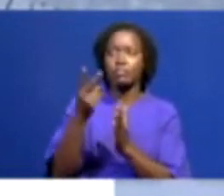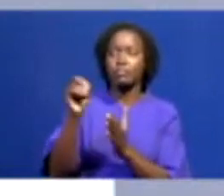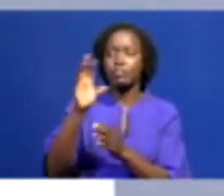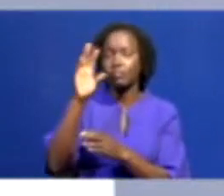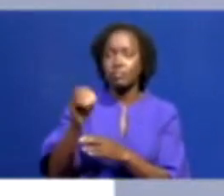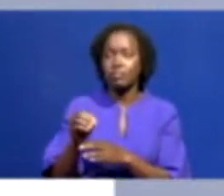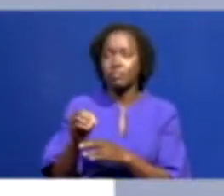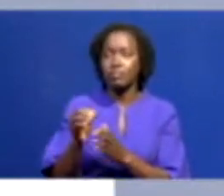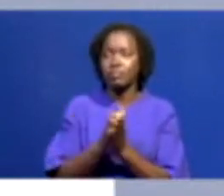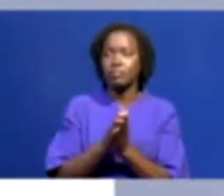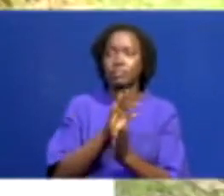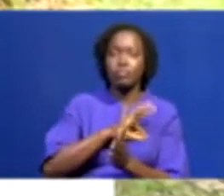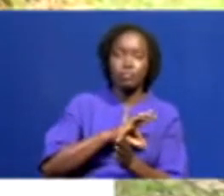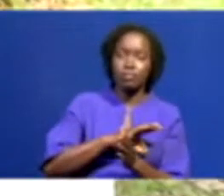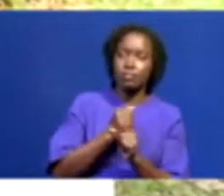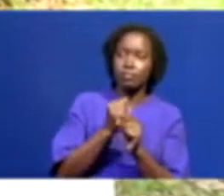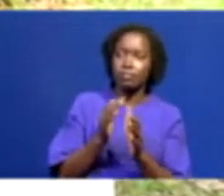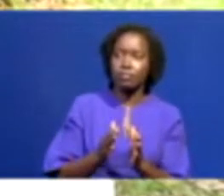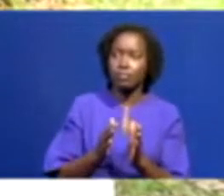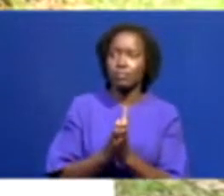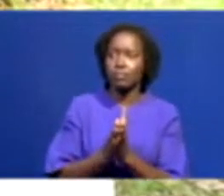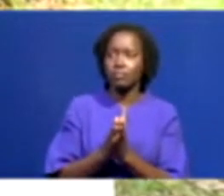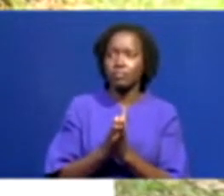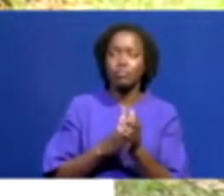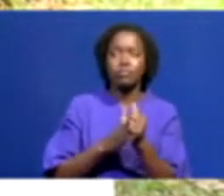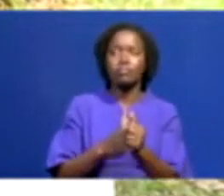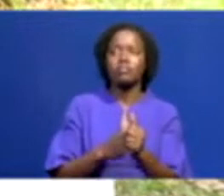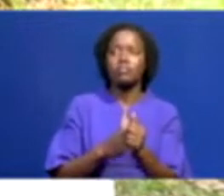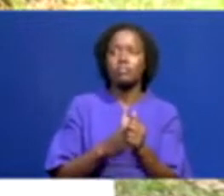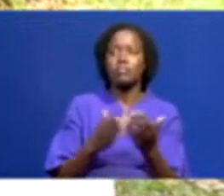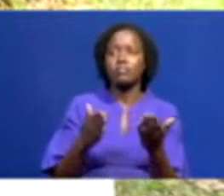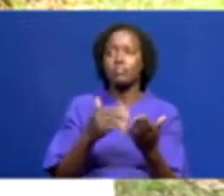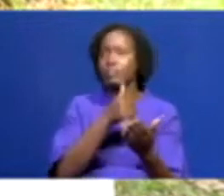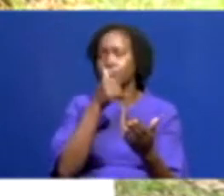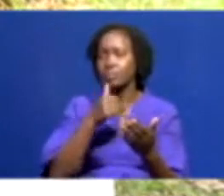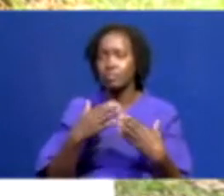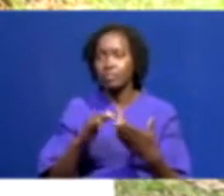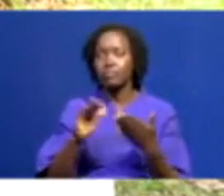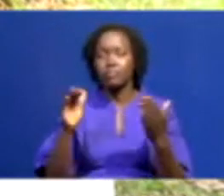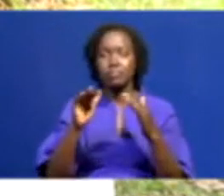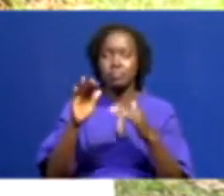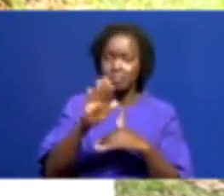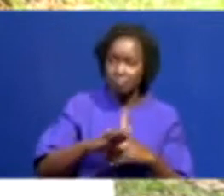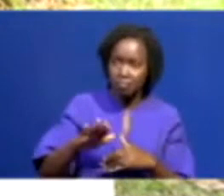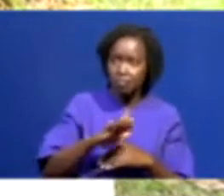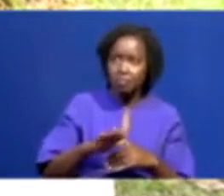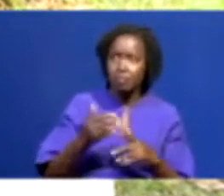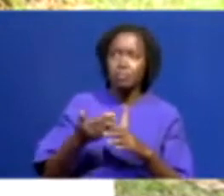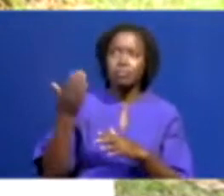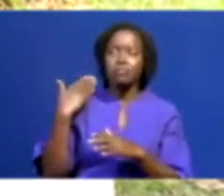them being income earners. It's really been driven a huge amount since COVID. People have been looking for more space, again, from all